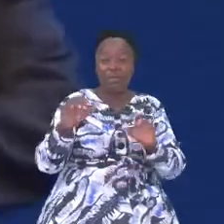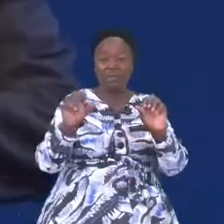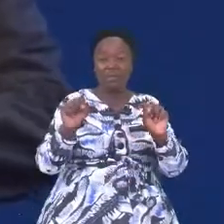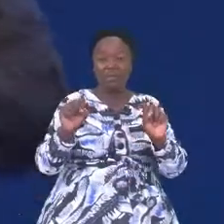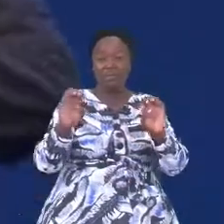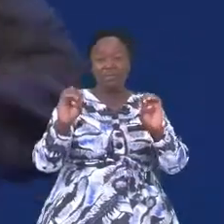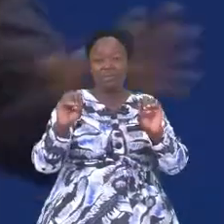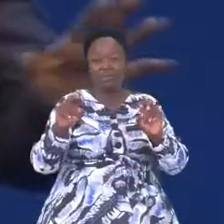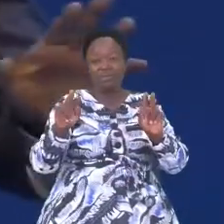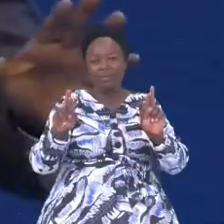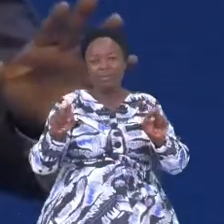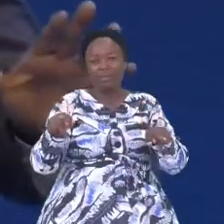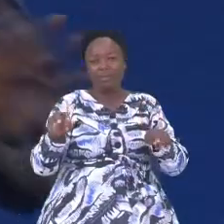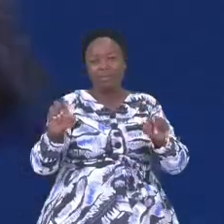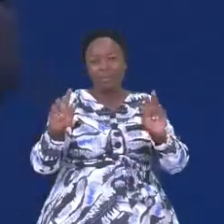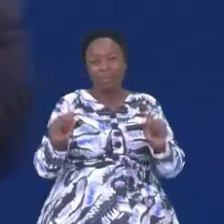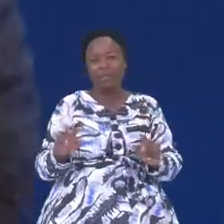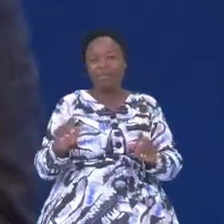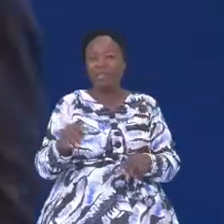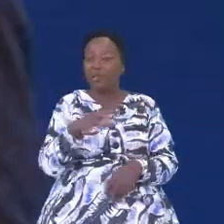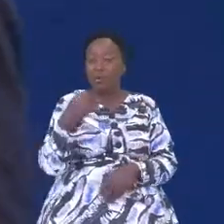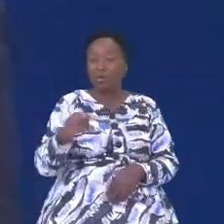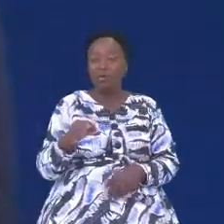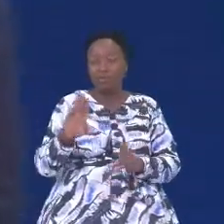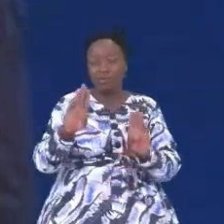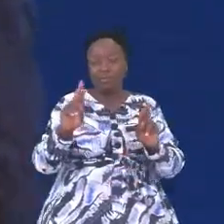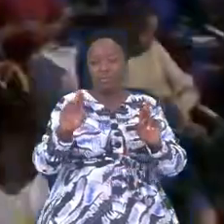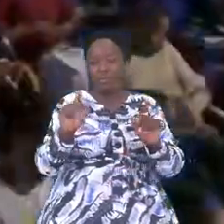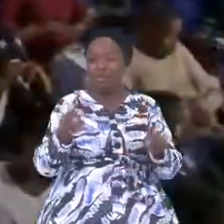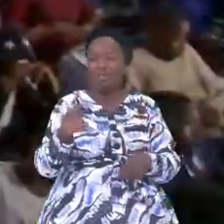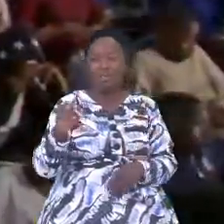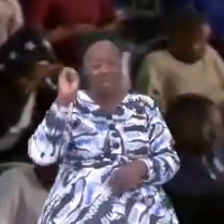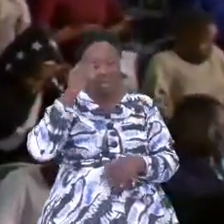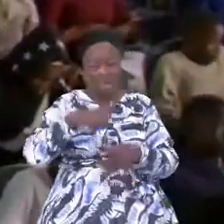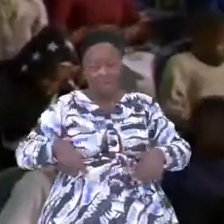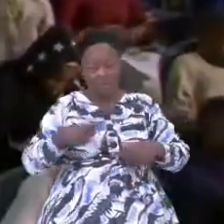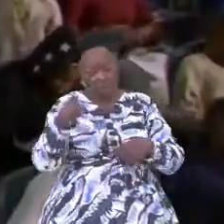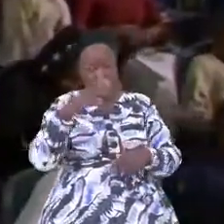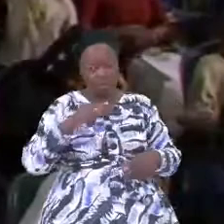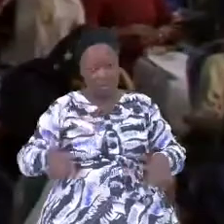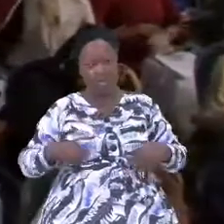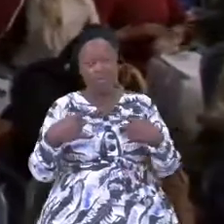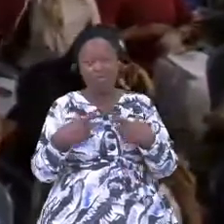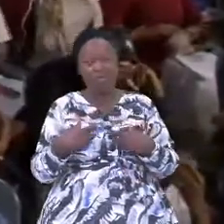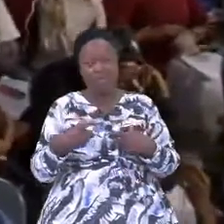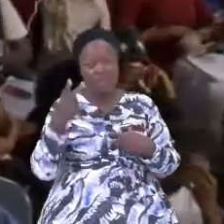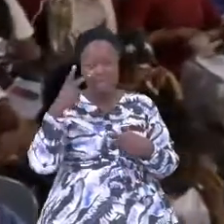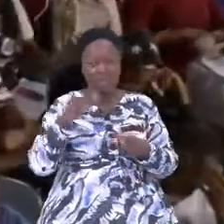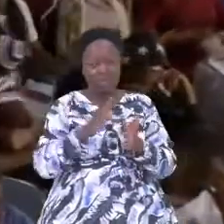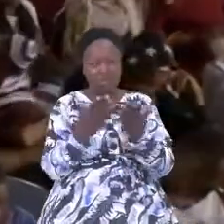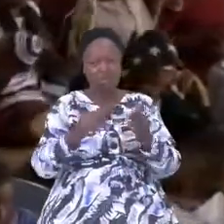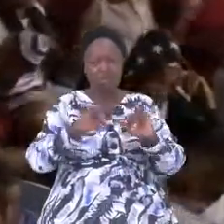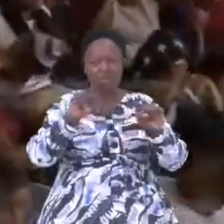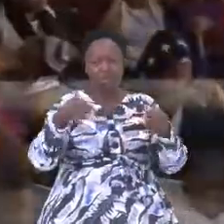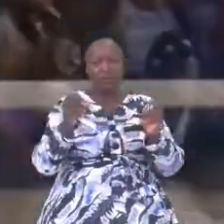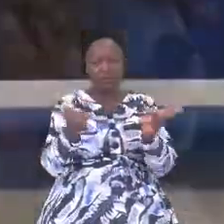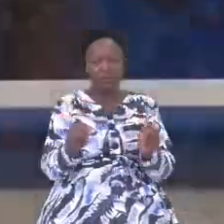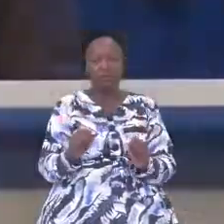he lived. You will live. Look at John chapter